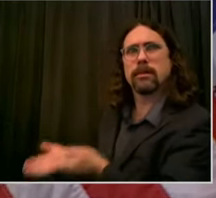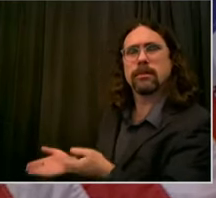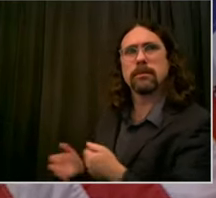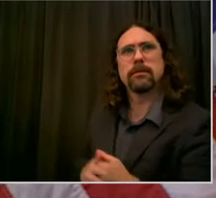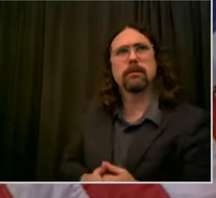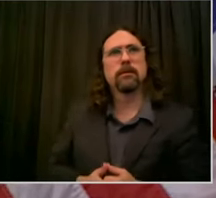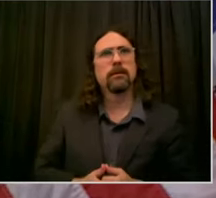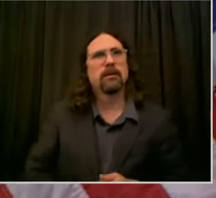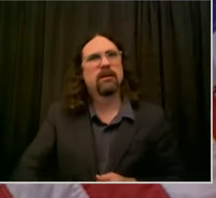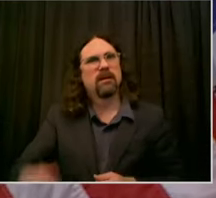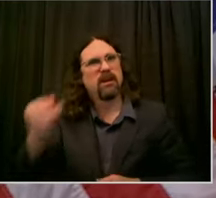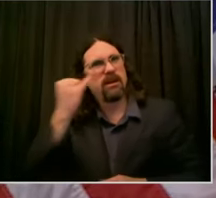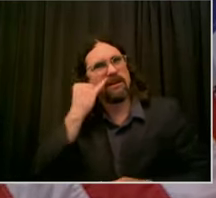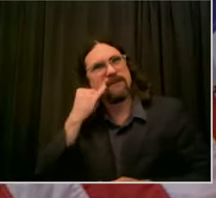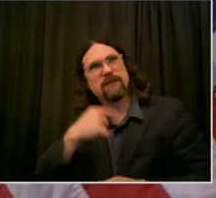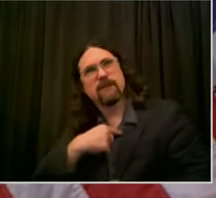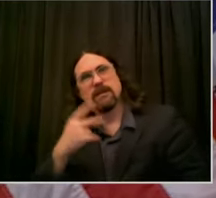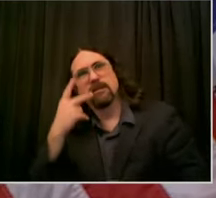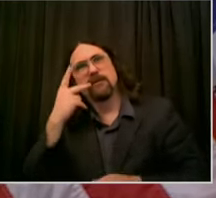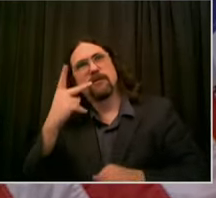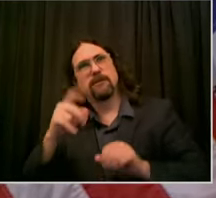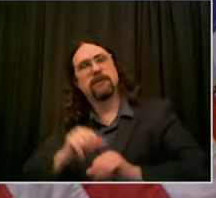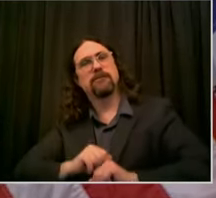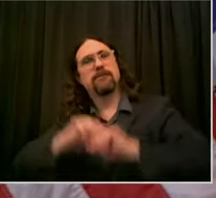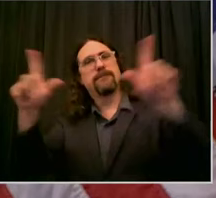objective process to determine what's right and wrong.